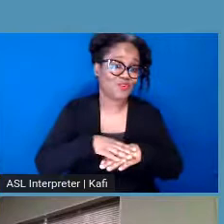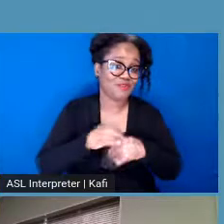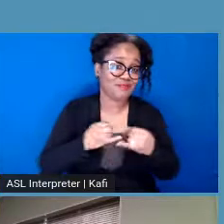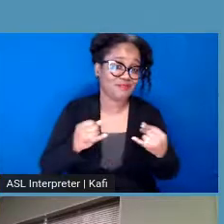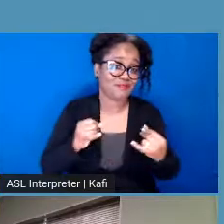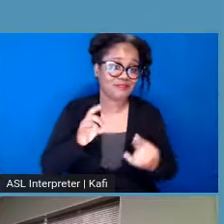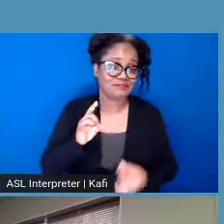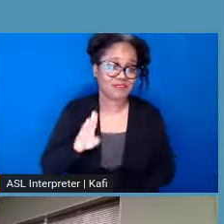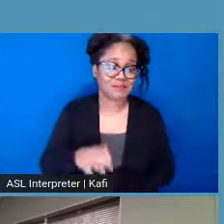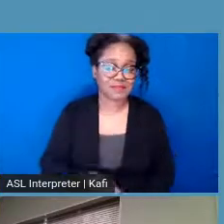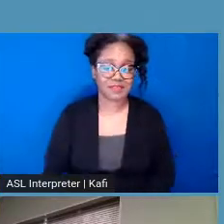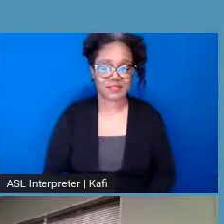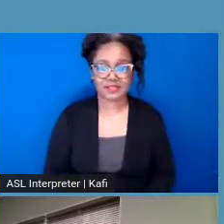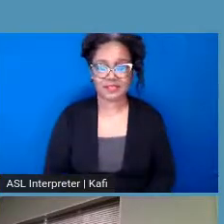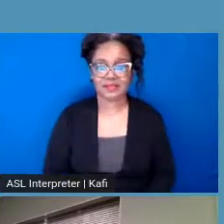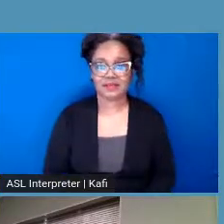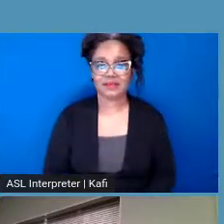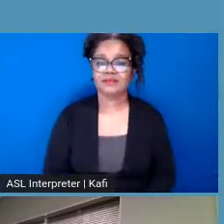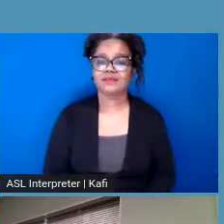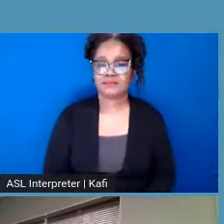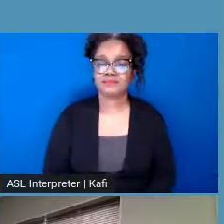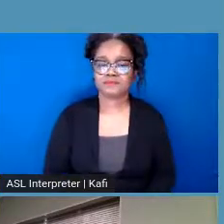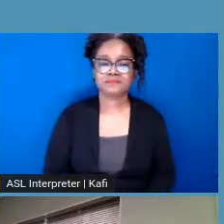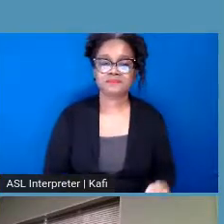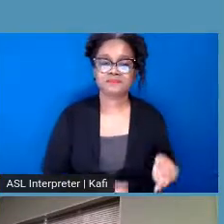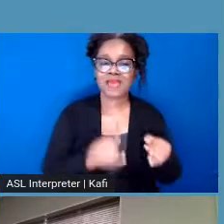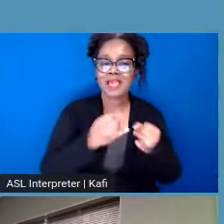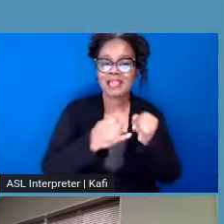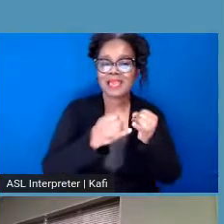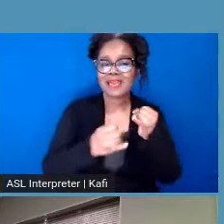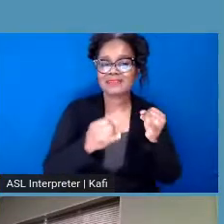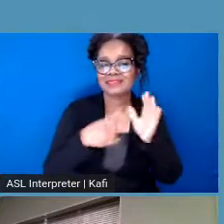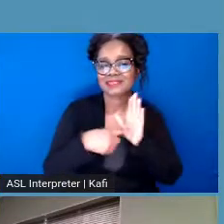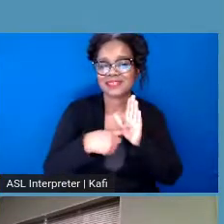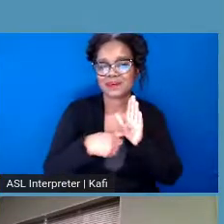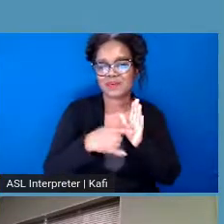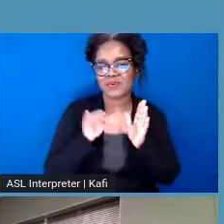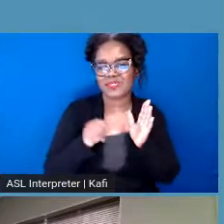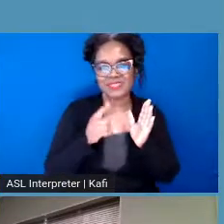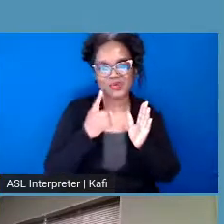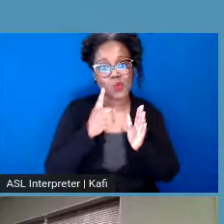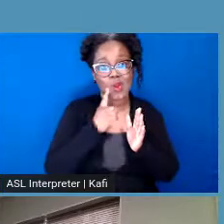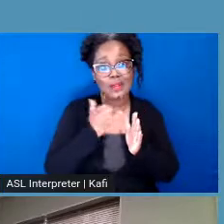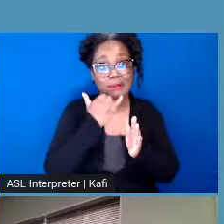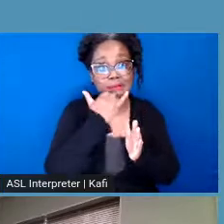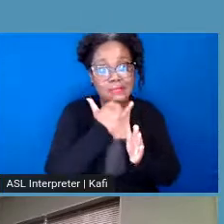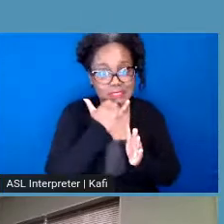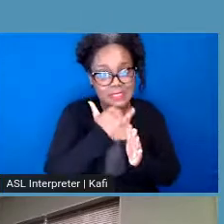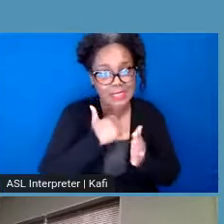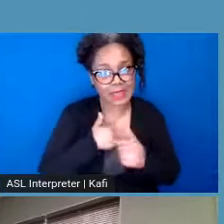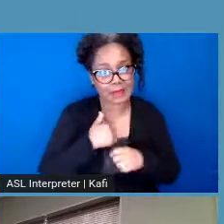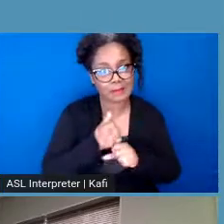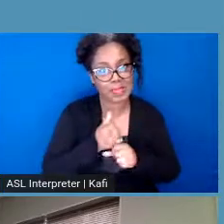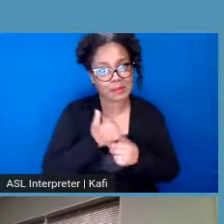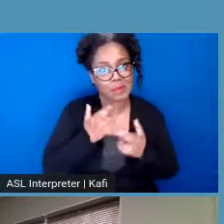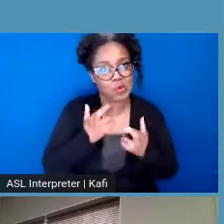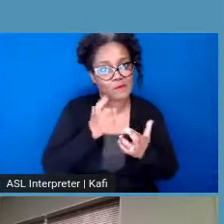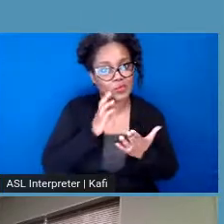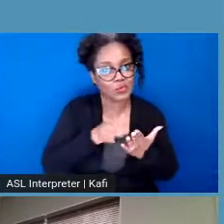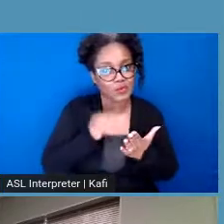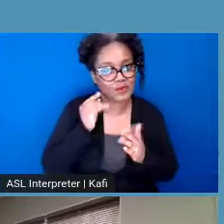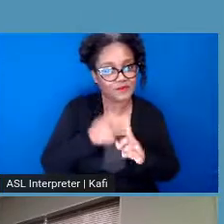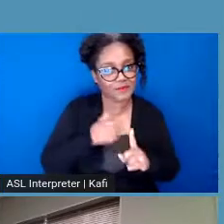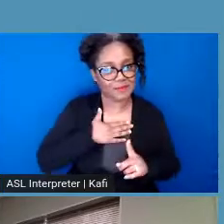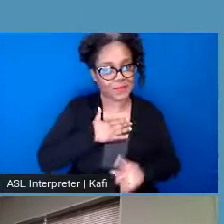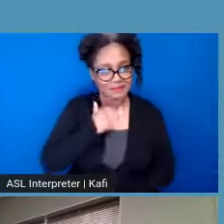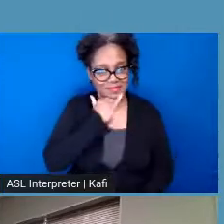This is my last example, I think. It's a mistake I made, and I'm sharing it with you so that you can learn from it. Nowadays, I know people buy